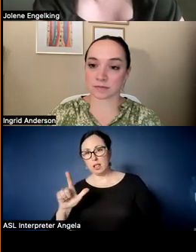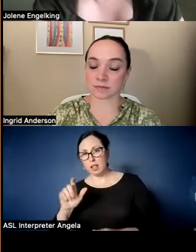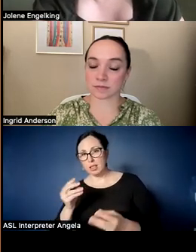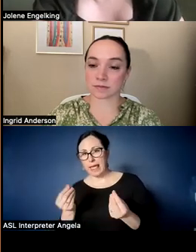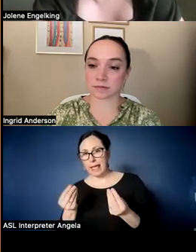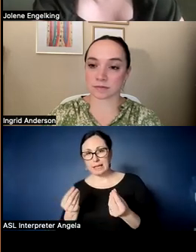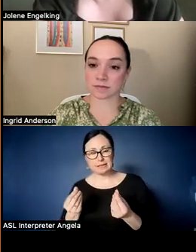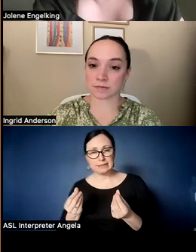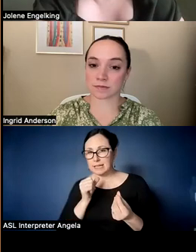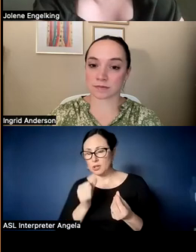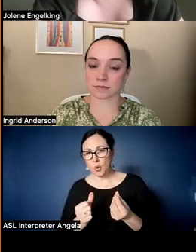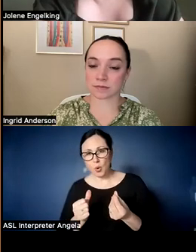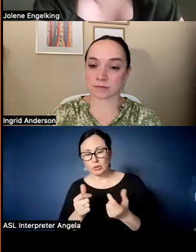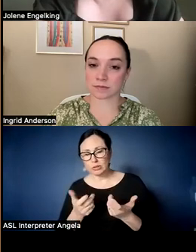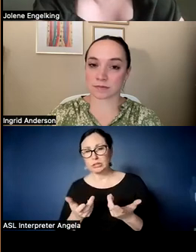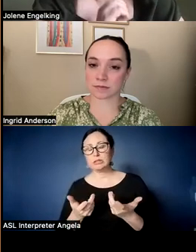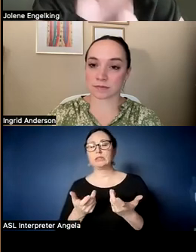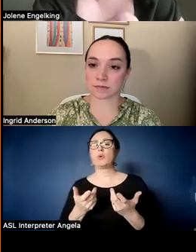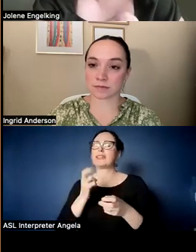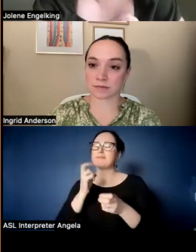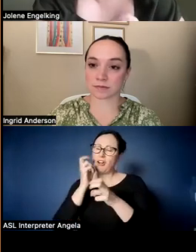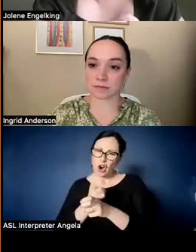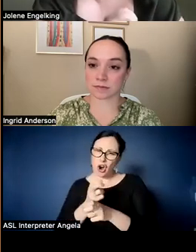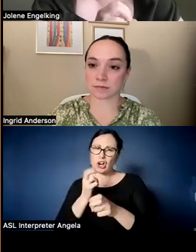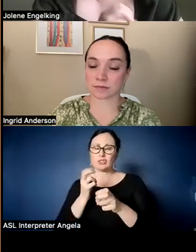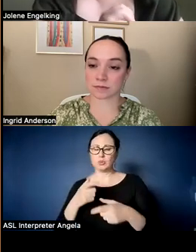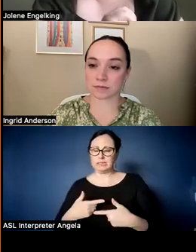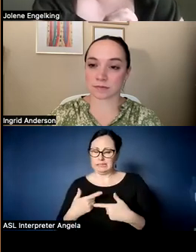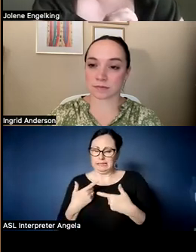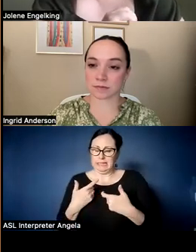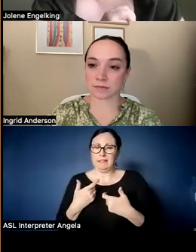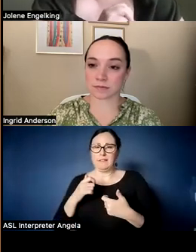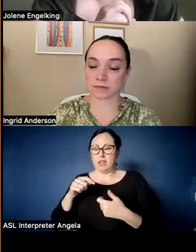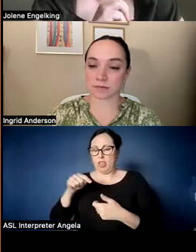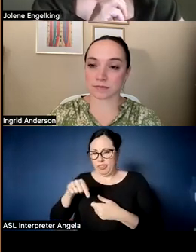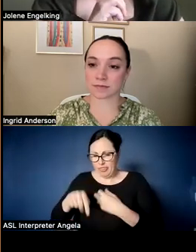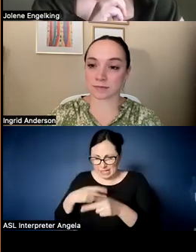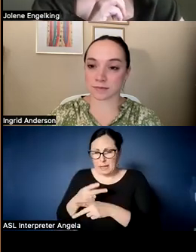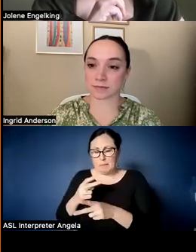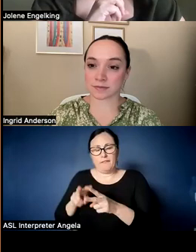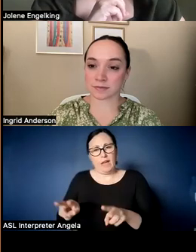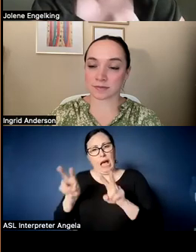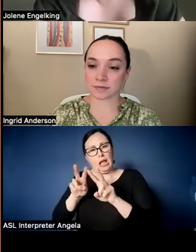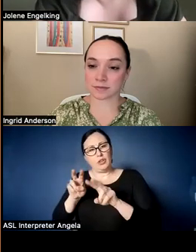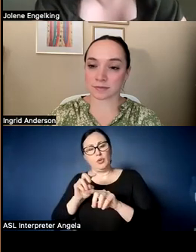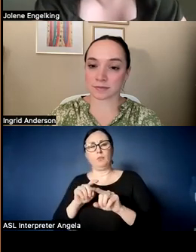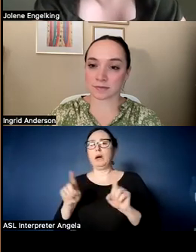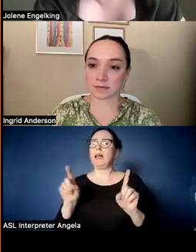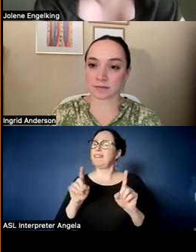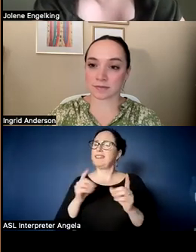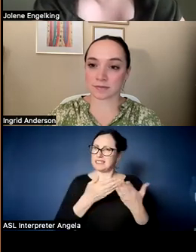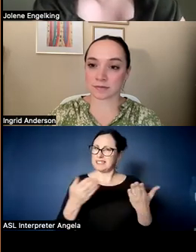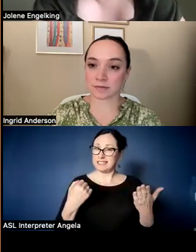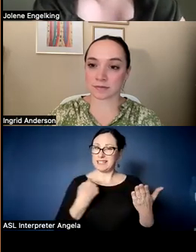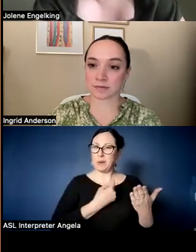to be living out these values or to even be able to recognize. But there's things that we know. There's things that we know, how when we're at a conference,